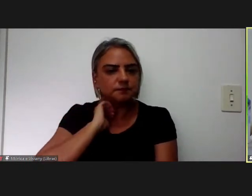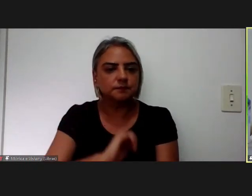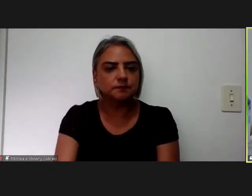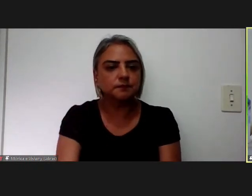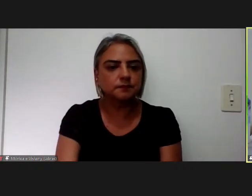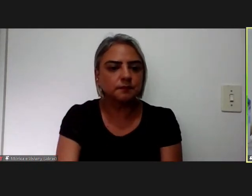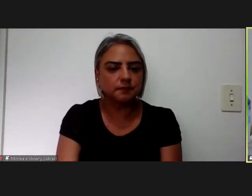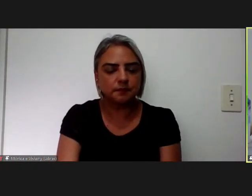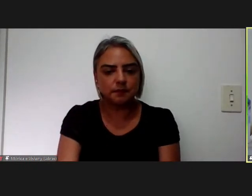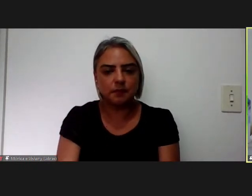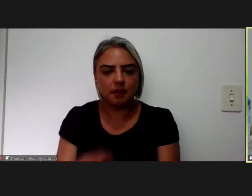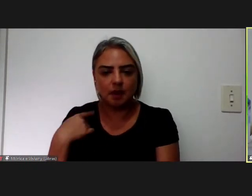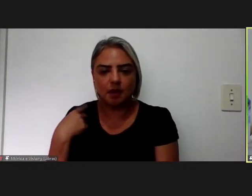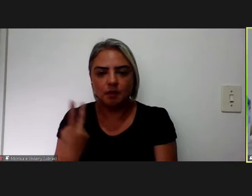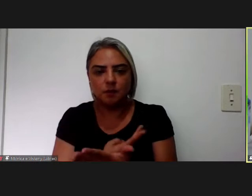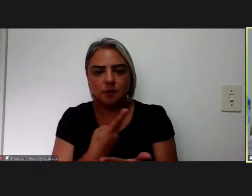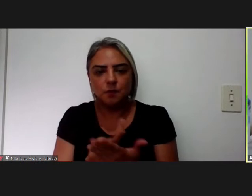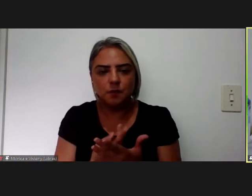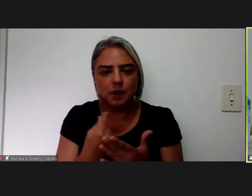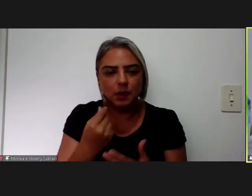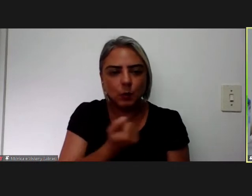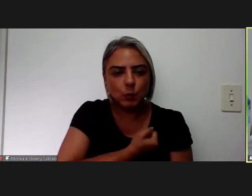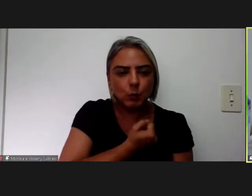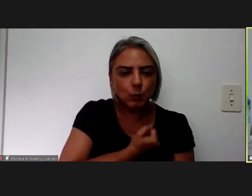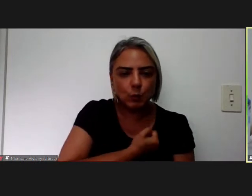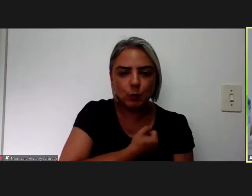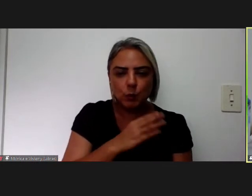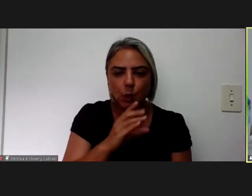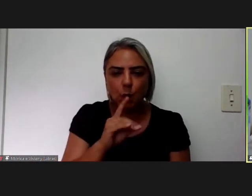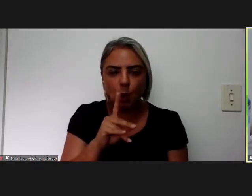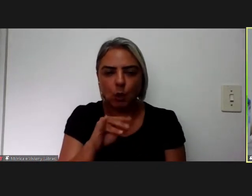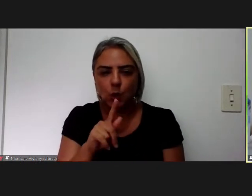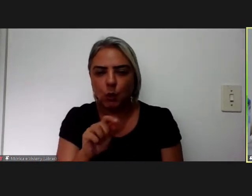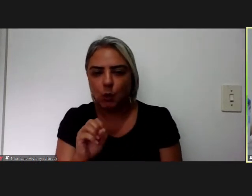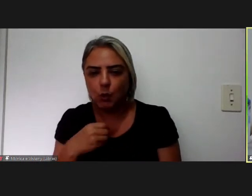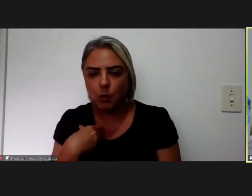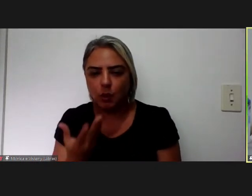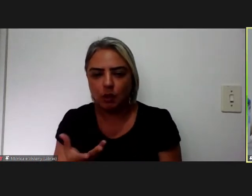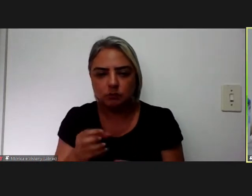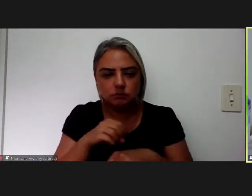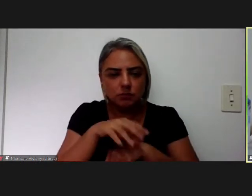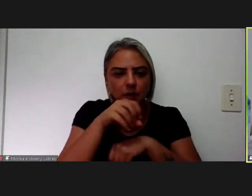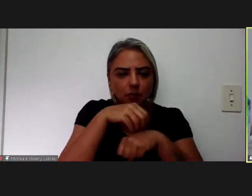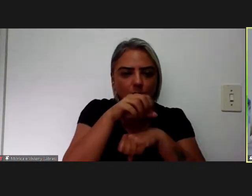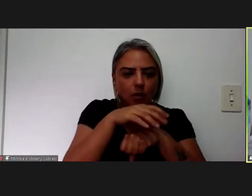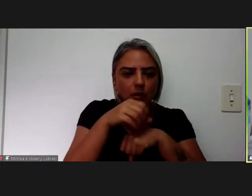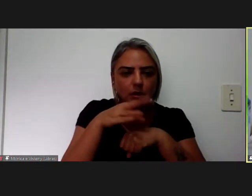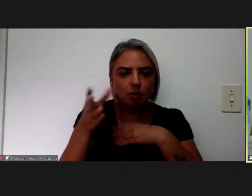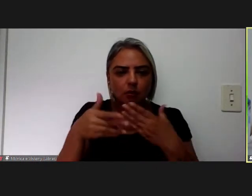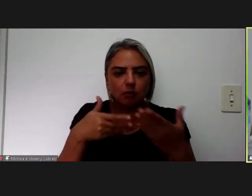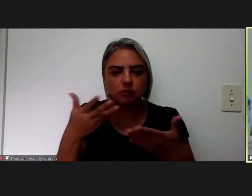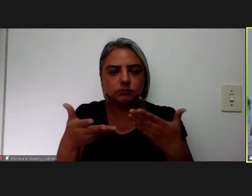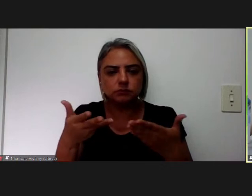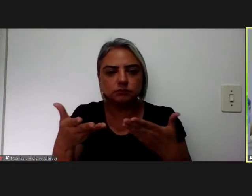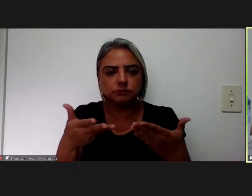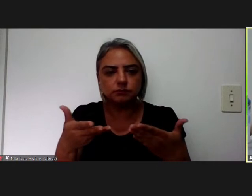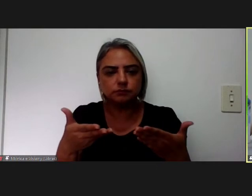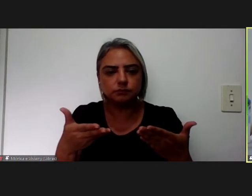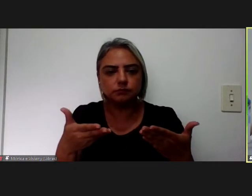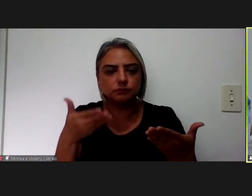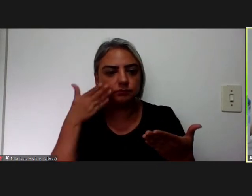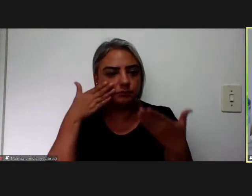Tá dando erro de código. Será que é porque não está disponível para... I have a technical problem